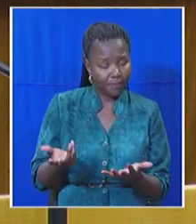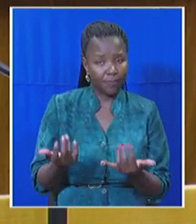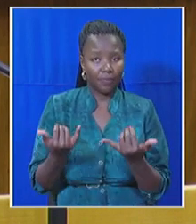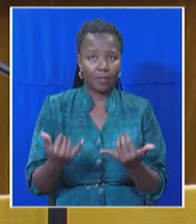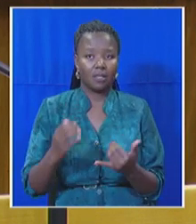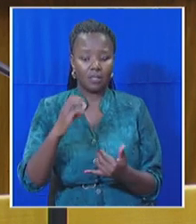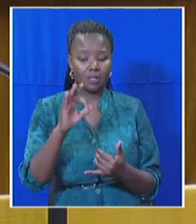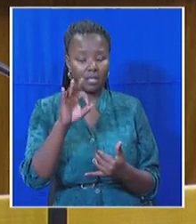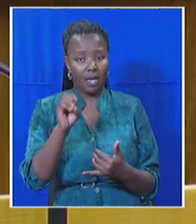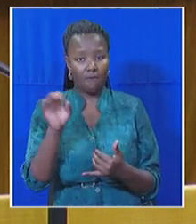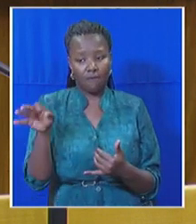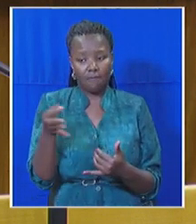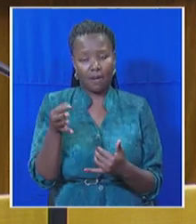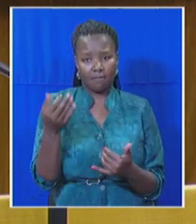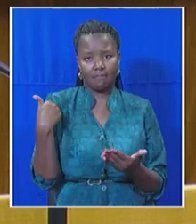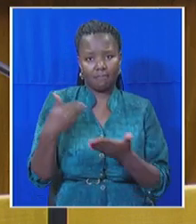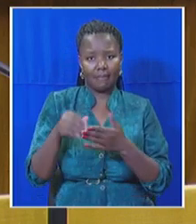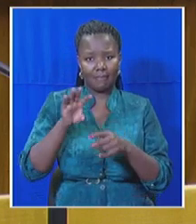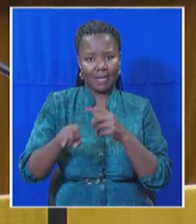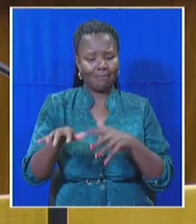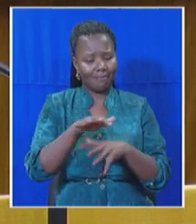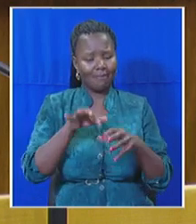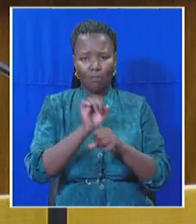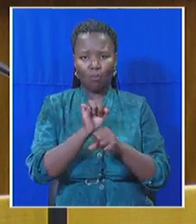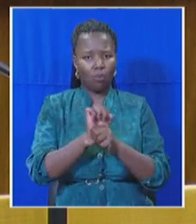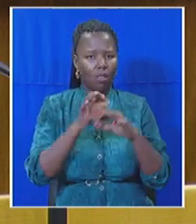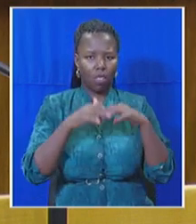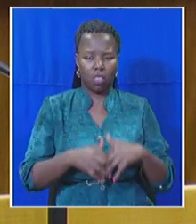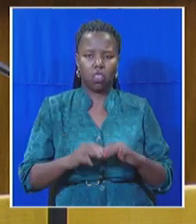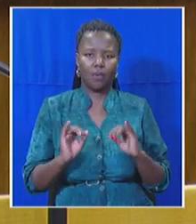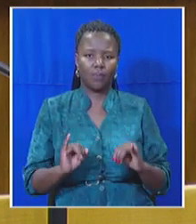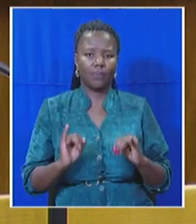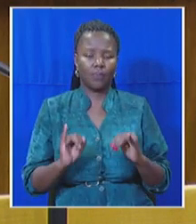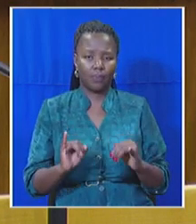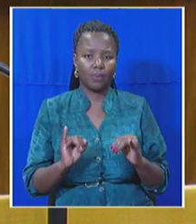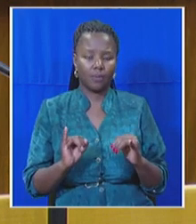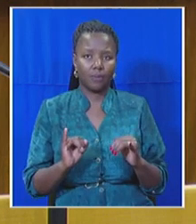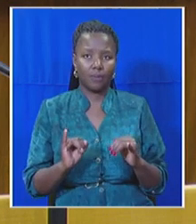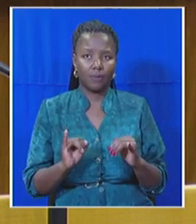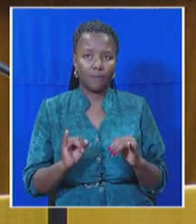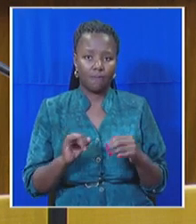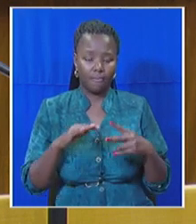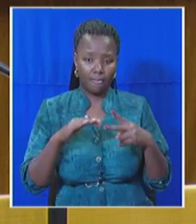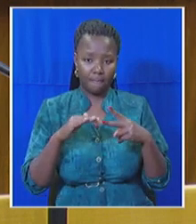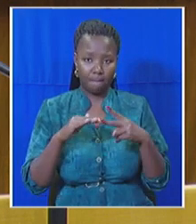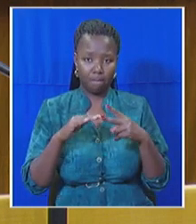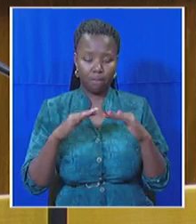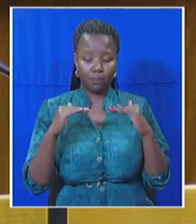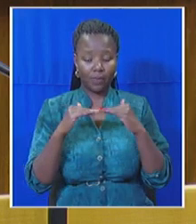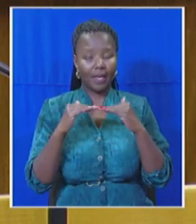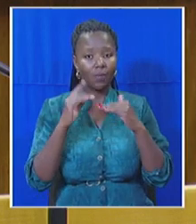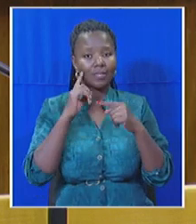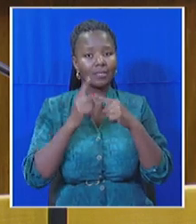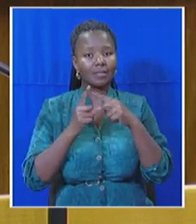serially occurring operational failures affecting the department. meeting equity targets in respect of